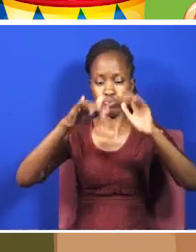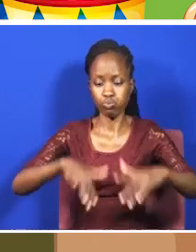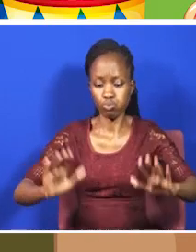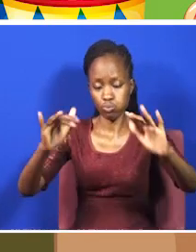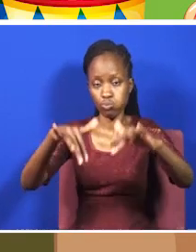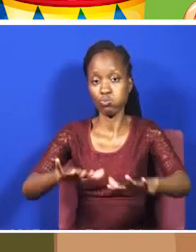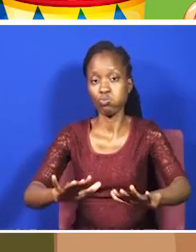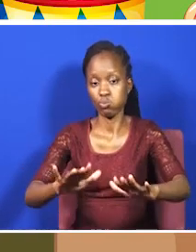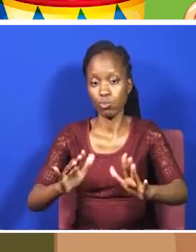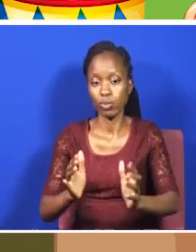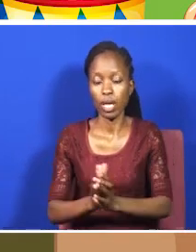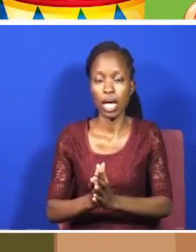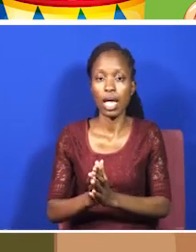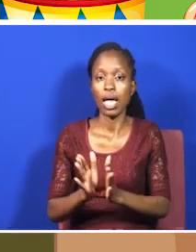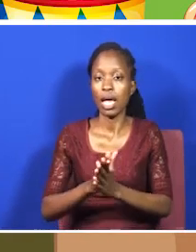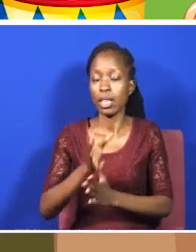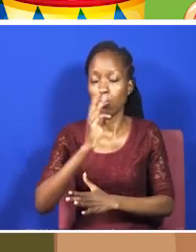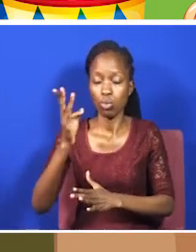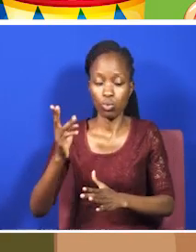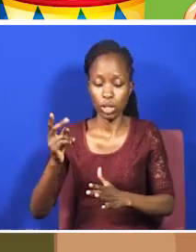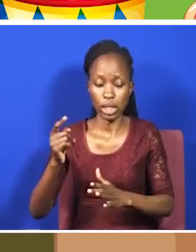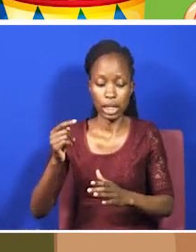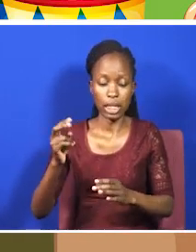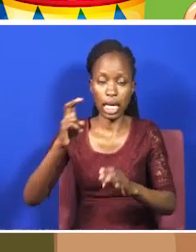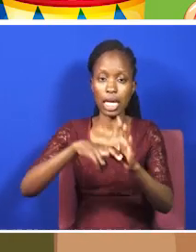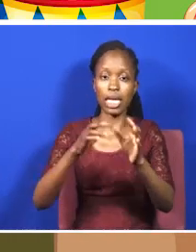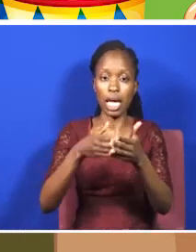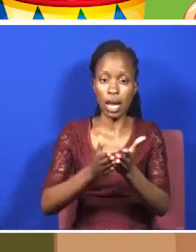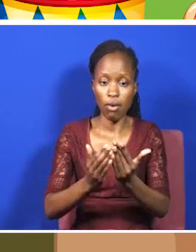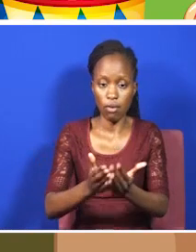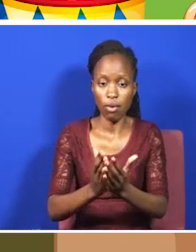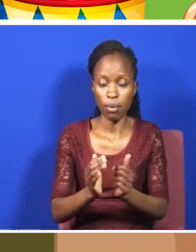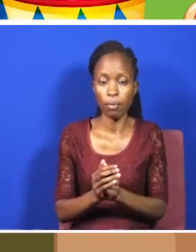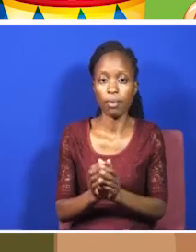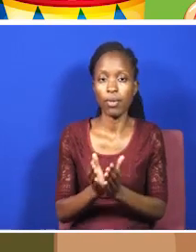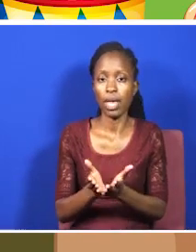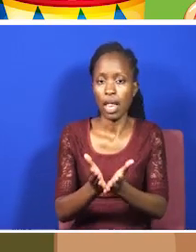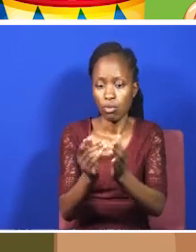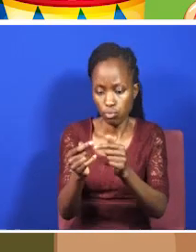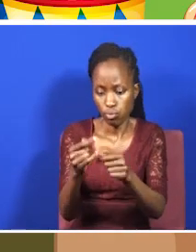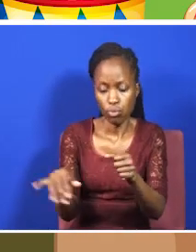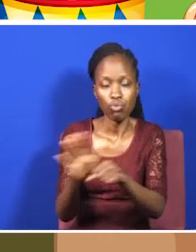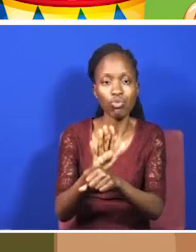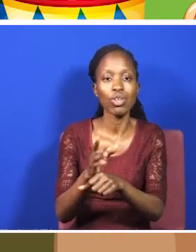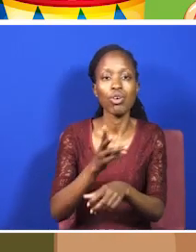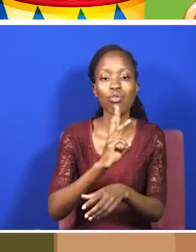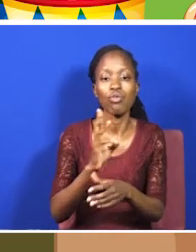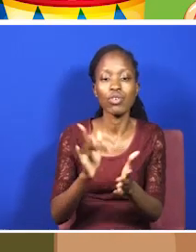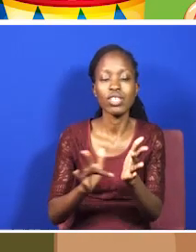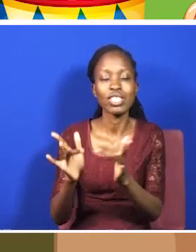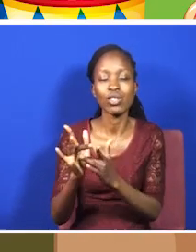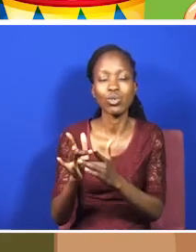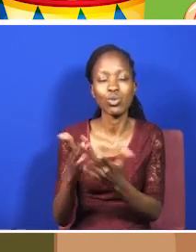on the lake. The waves were coming over the sides and into the boat, and it